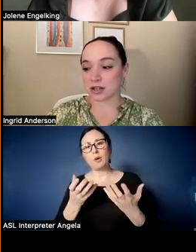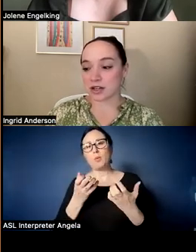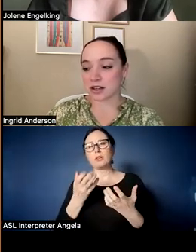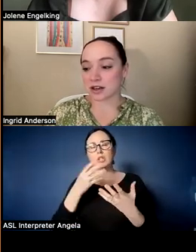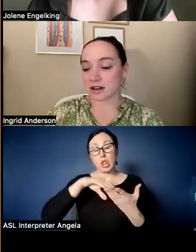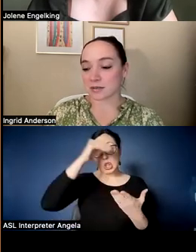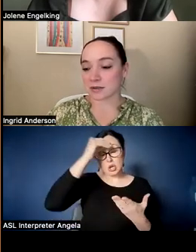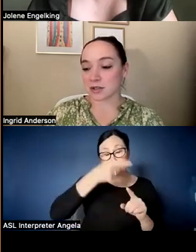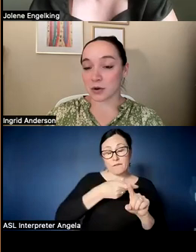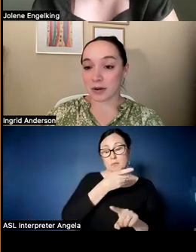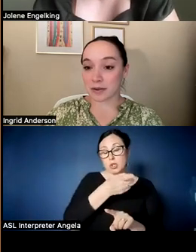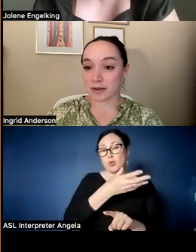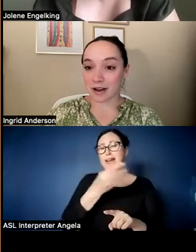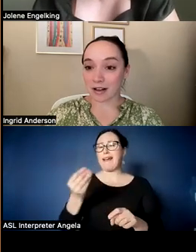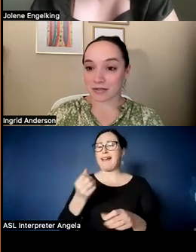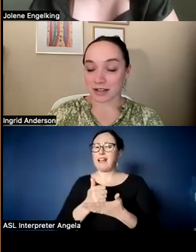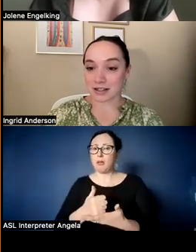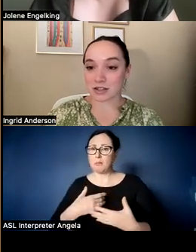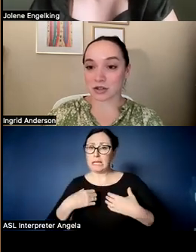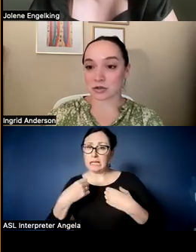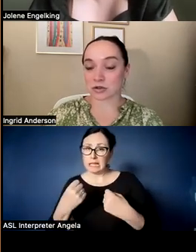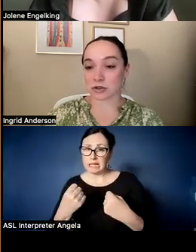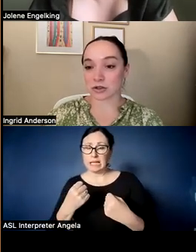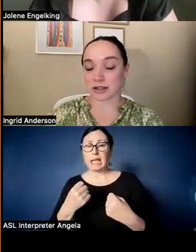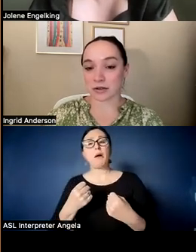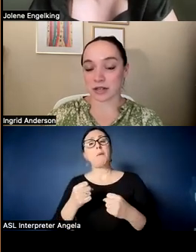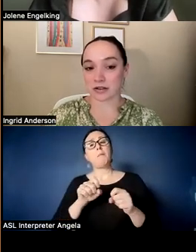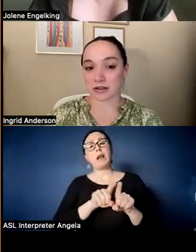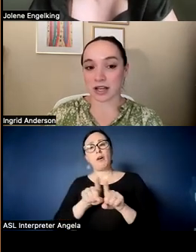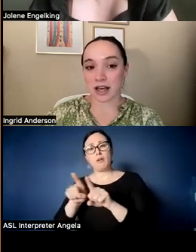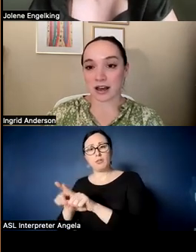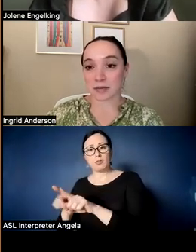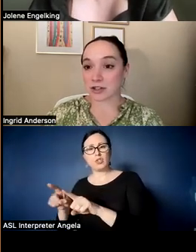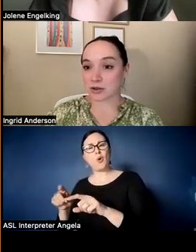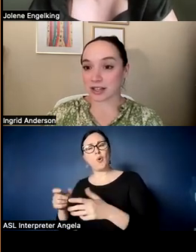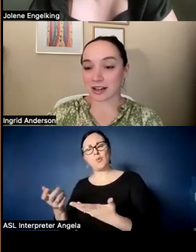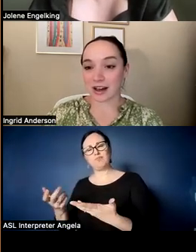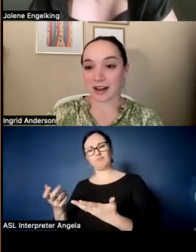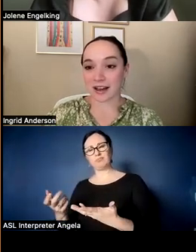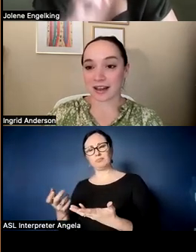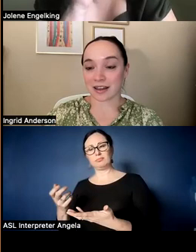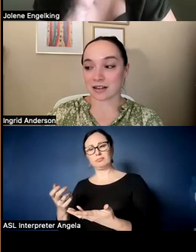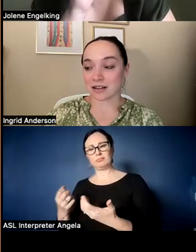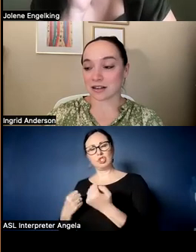to equip all of us to truly live those out. Like Jolene,